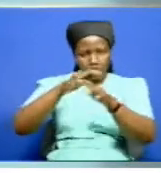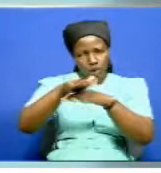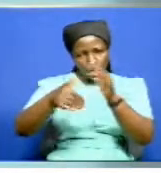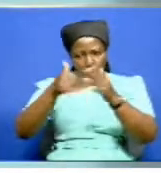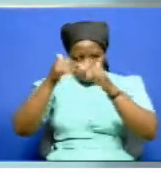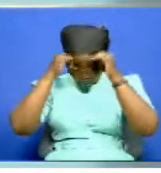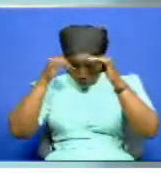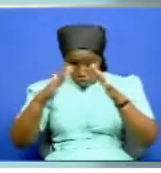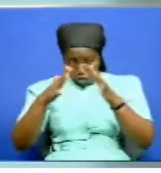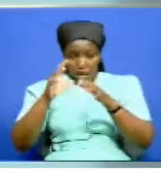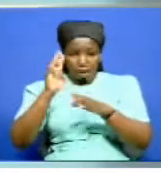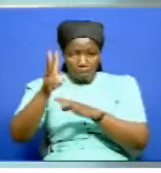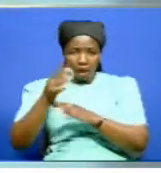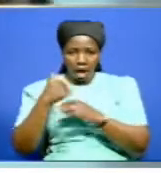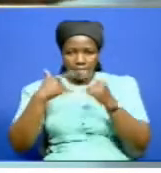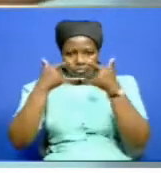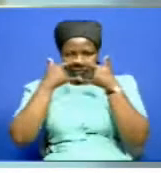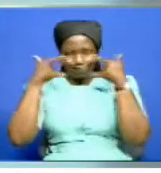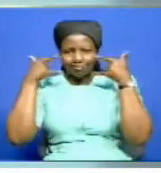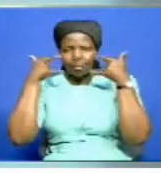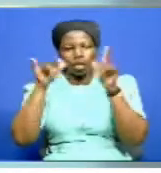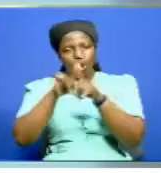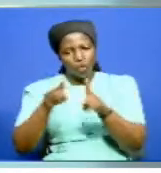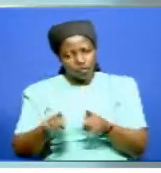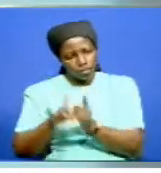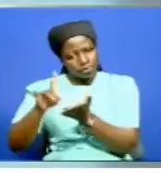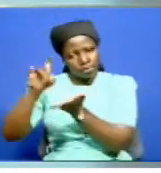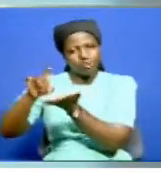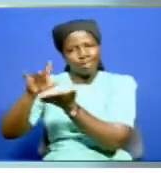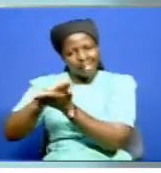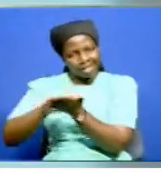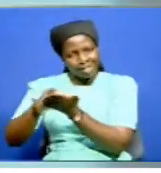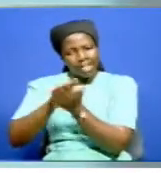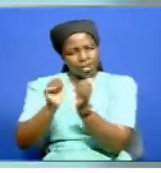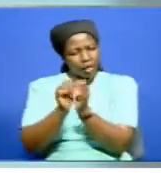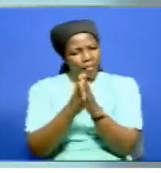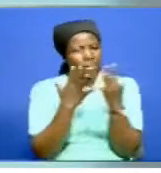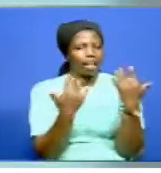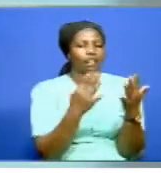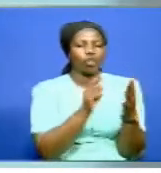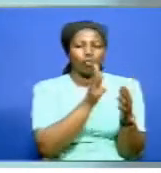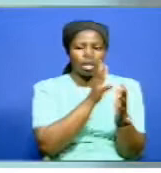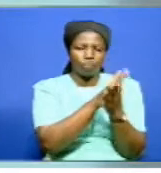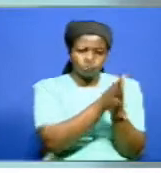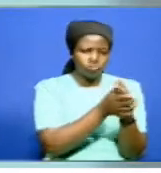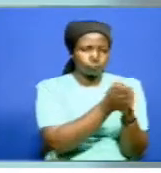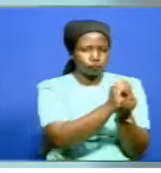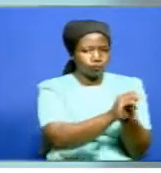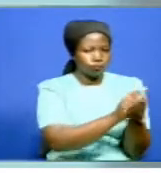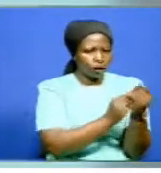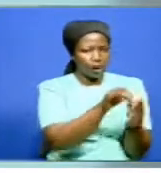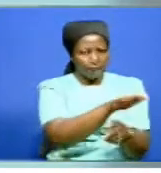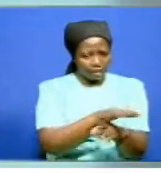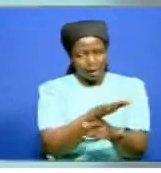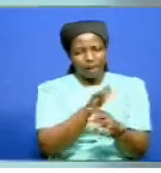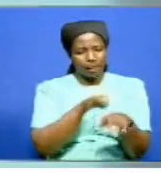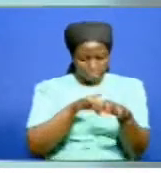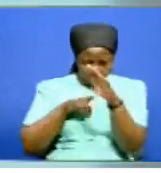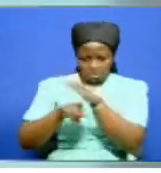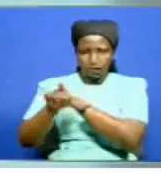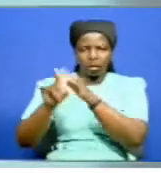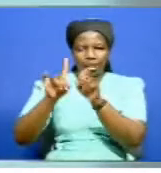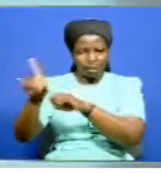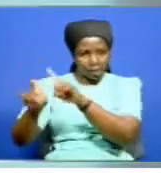having face masks, and there'll be sanitizers or hand washing stations as they get into the examination rooms. We must be